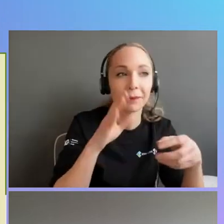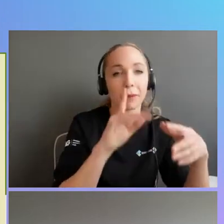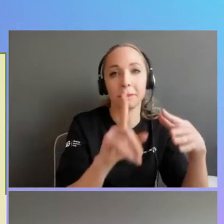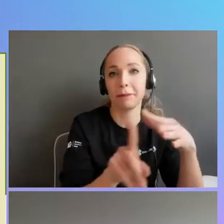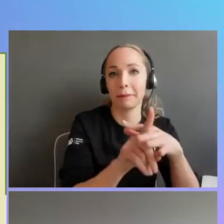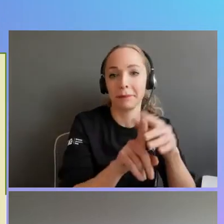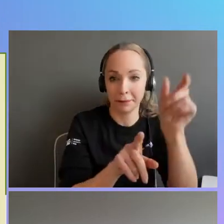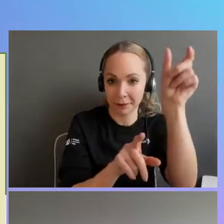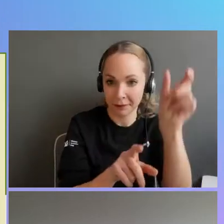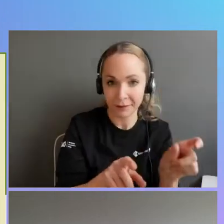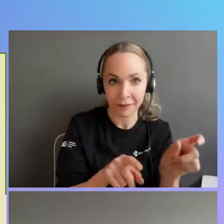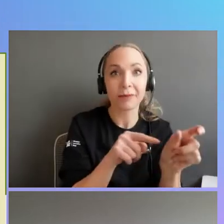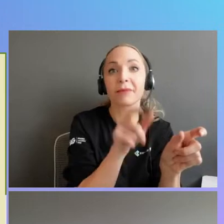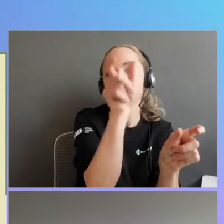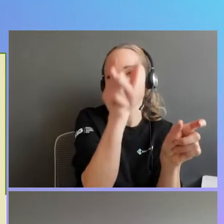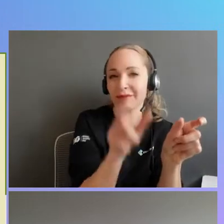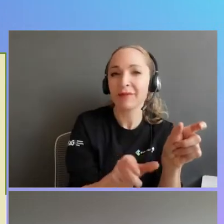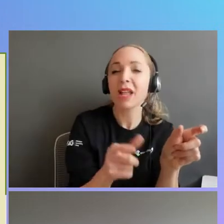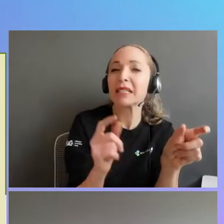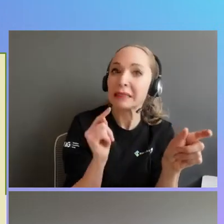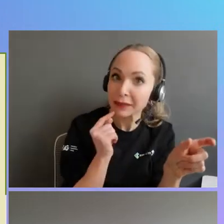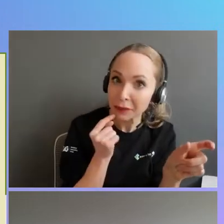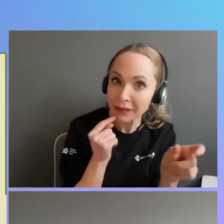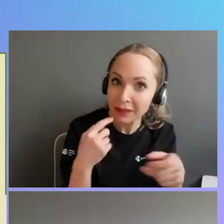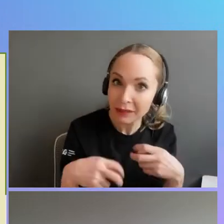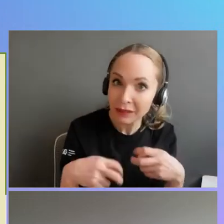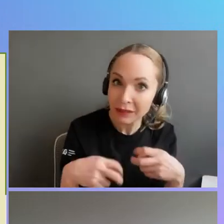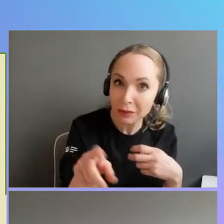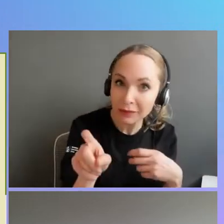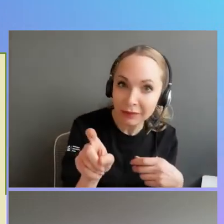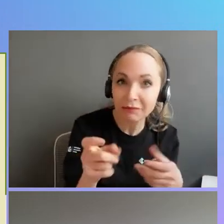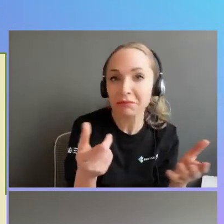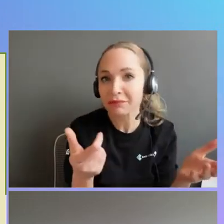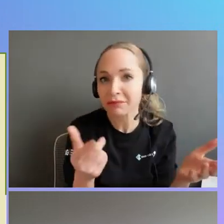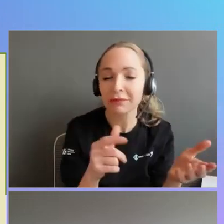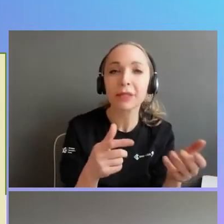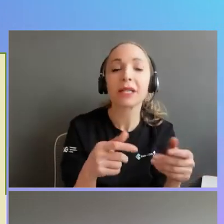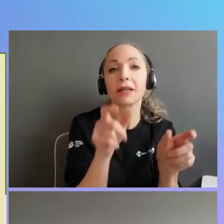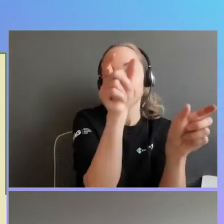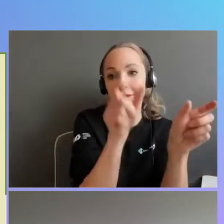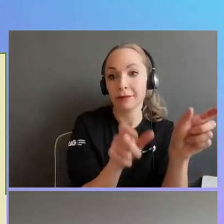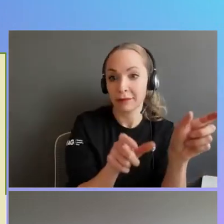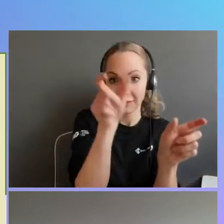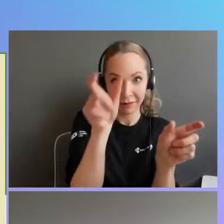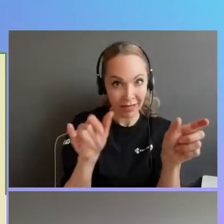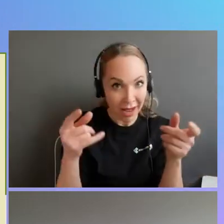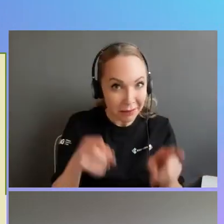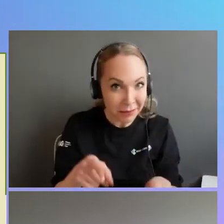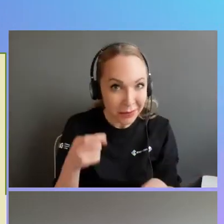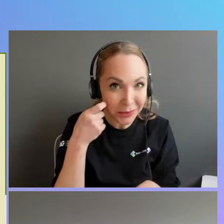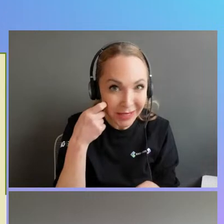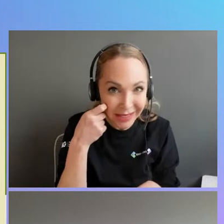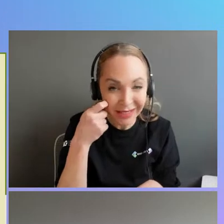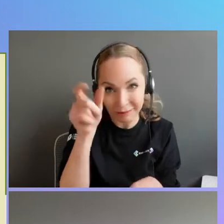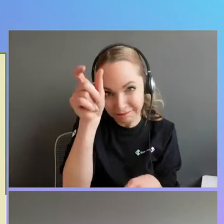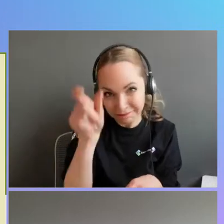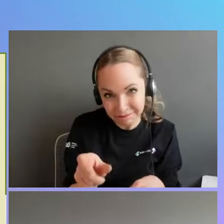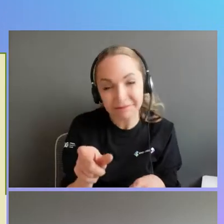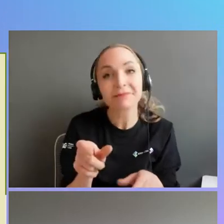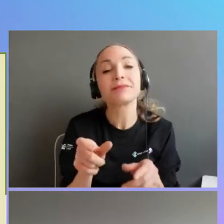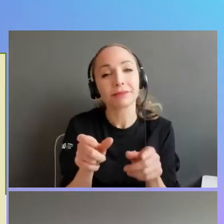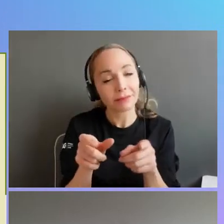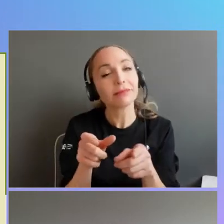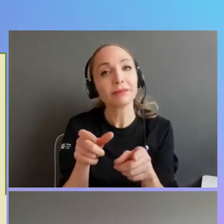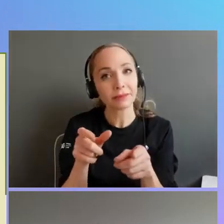split up by their severity and by how recent are they. Did those issues appear